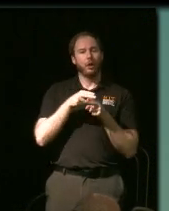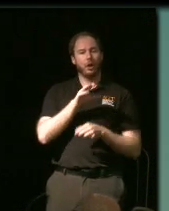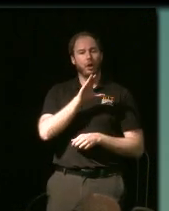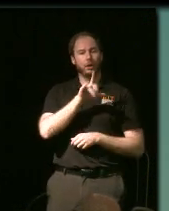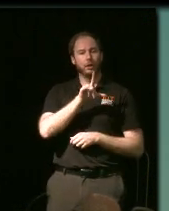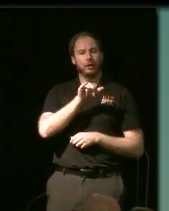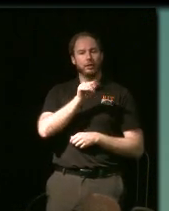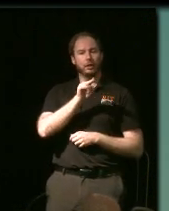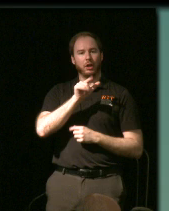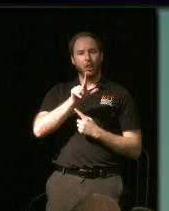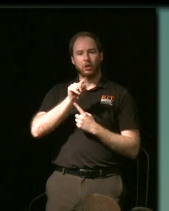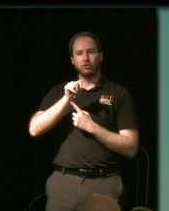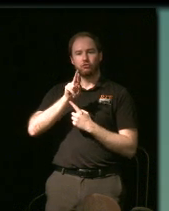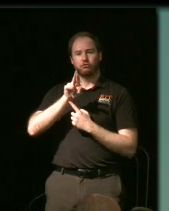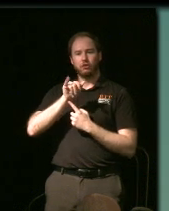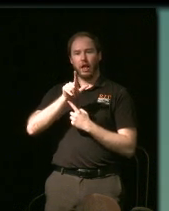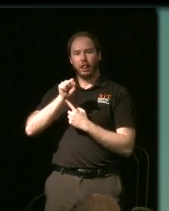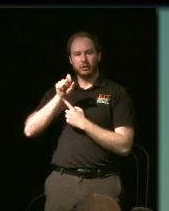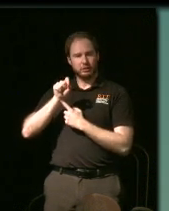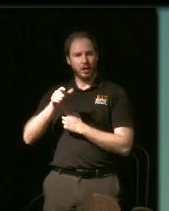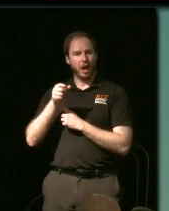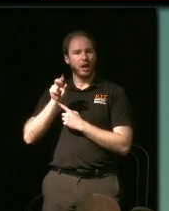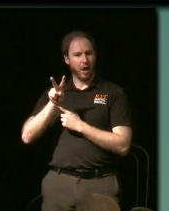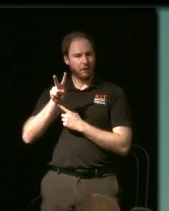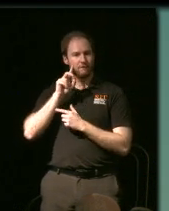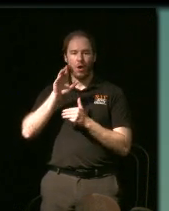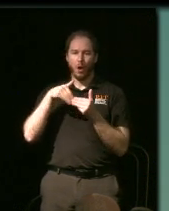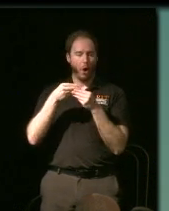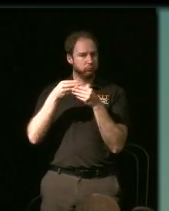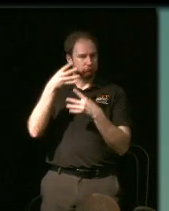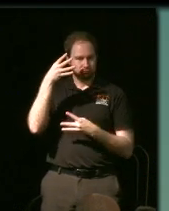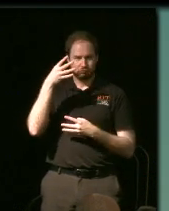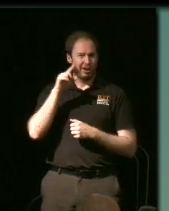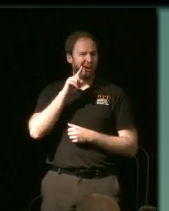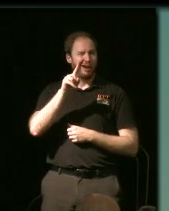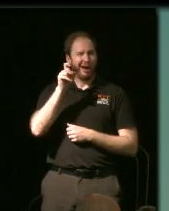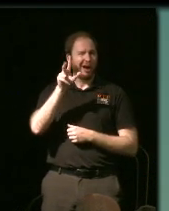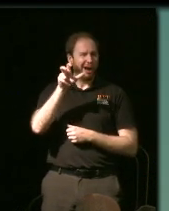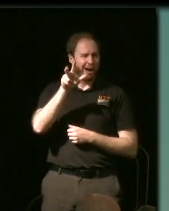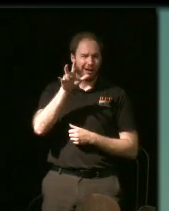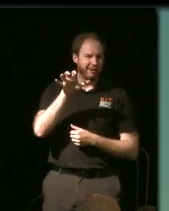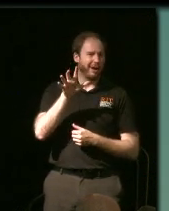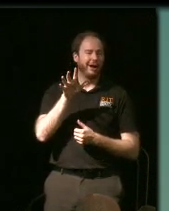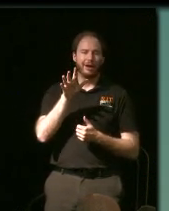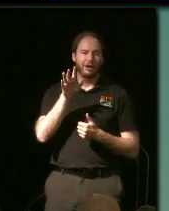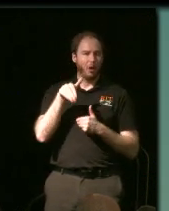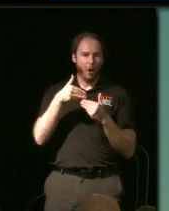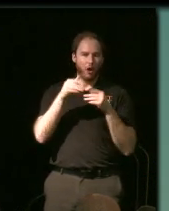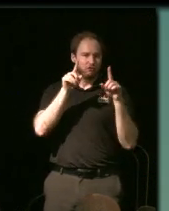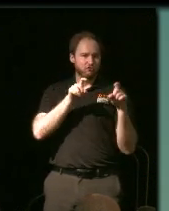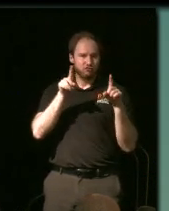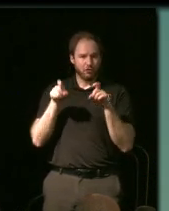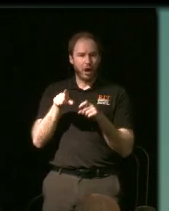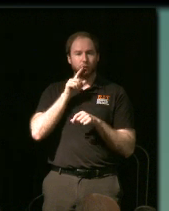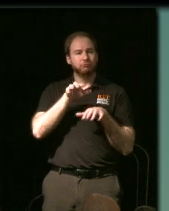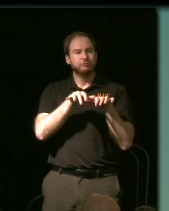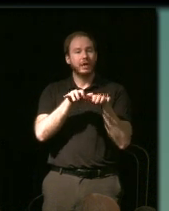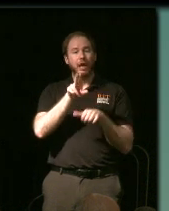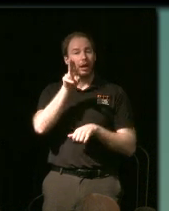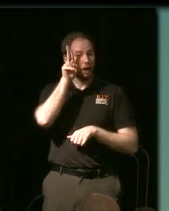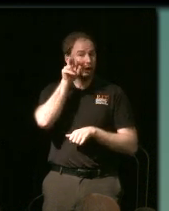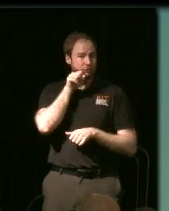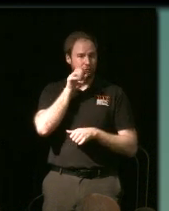clinicaltrials.gov, that lists all the trials that are active, hundreds and hundreds and hundreds and hundreds of trials. You can type in Usher, and it'll give you